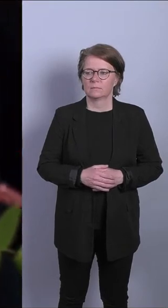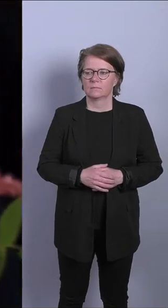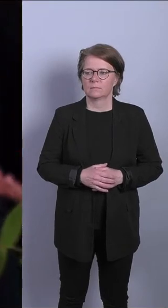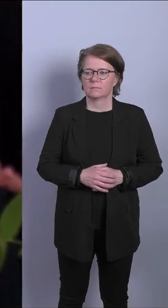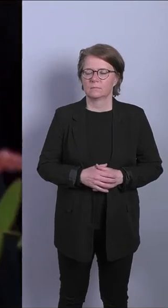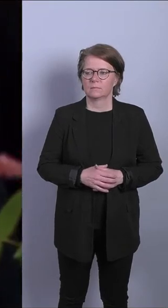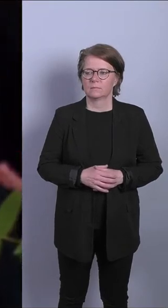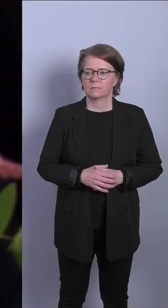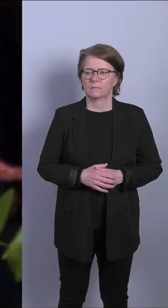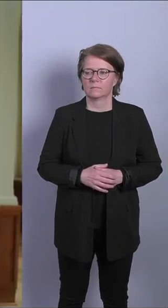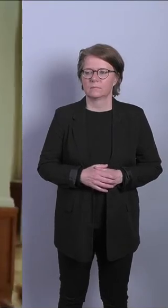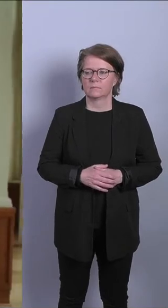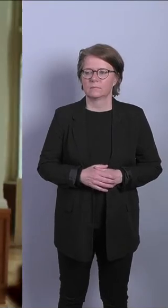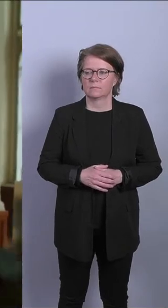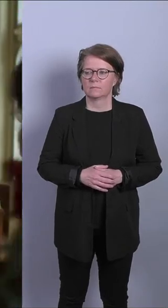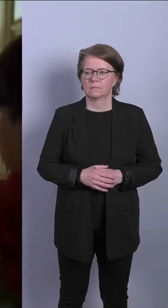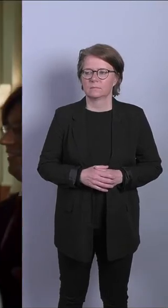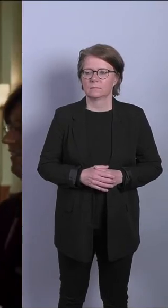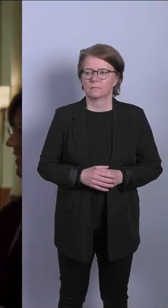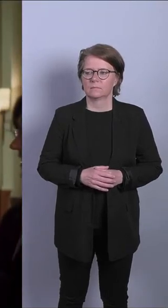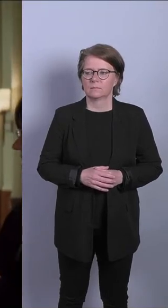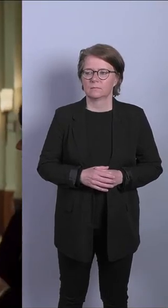We are colorful.